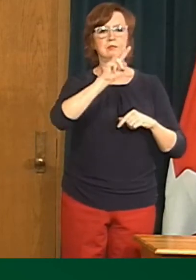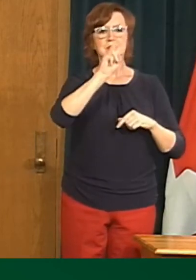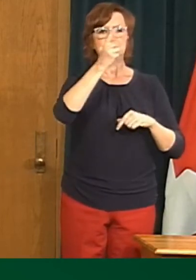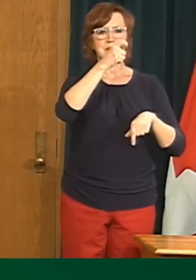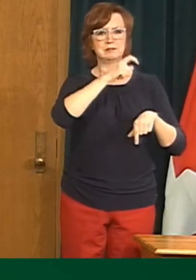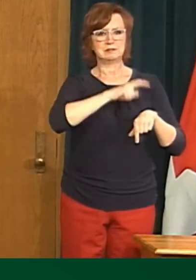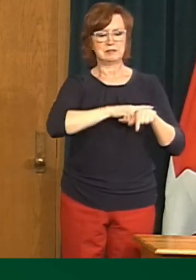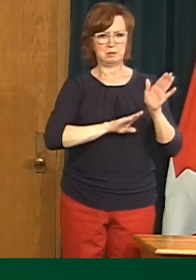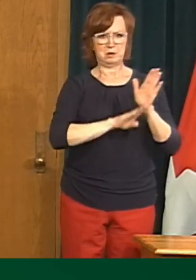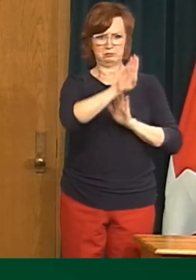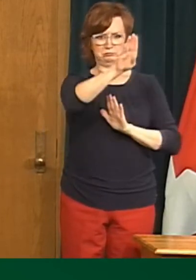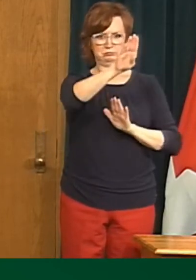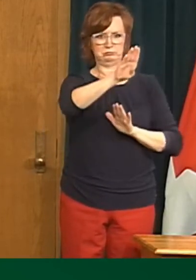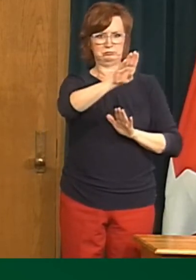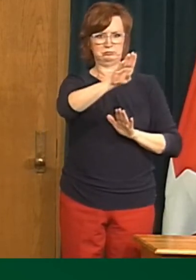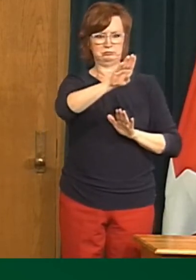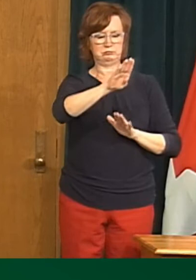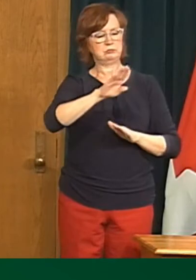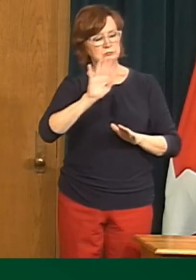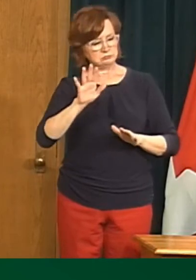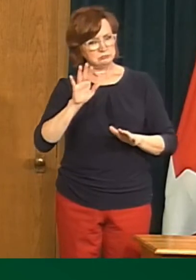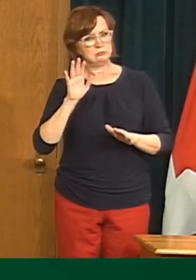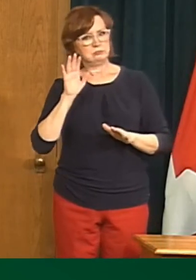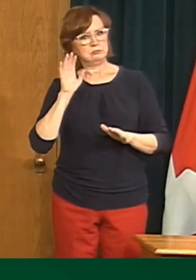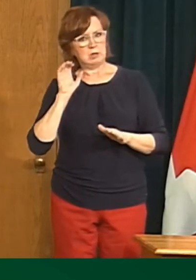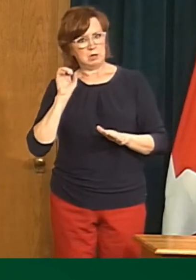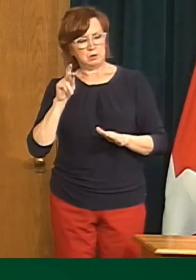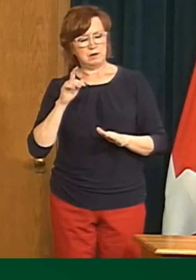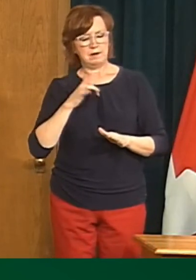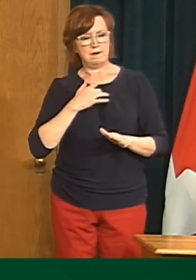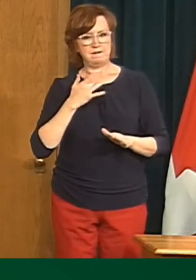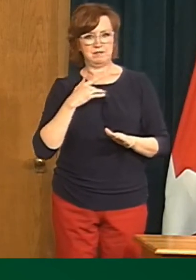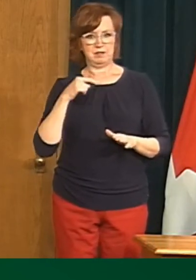fortunate for a number of reasons, in that we have not had